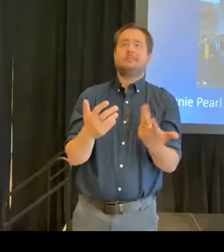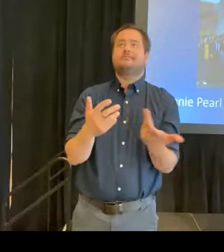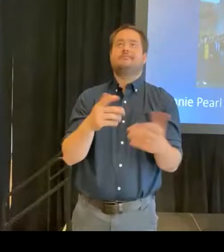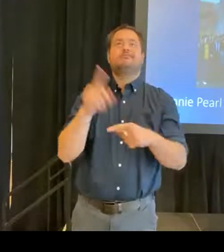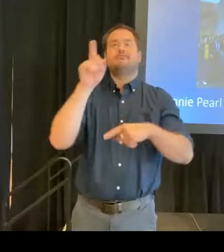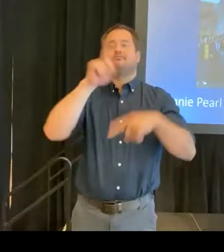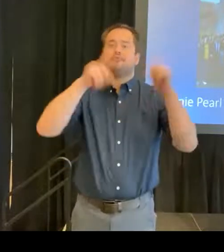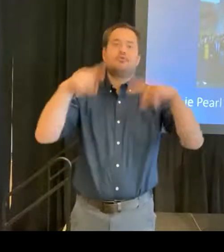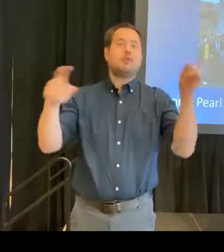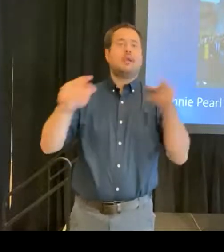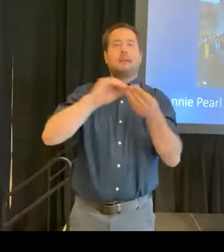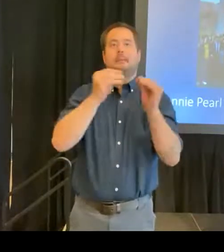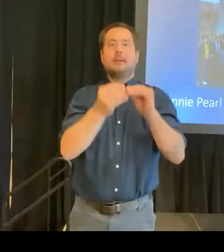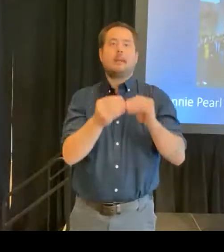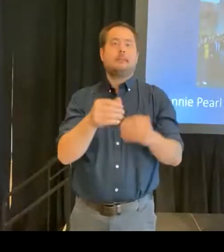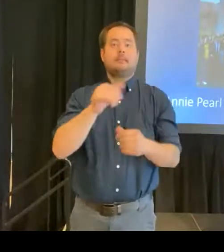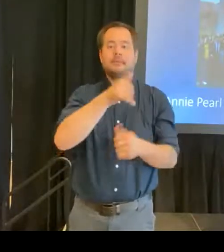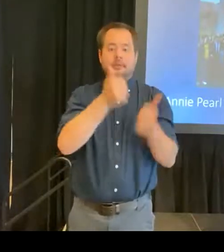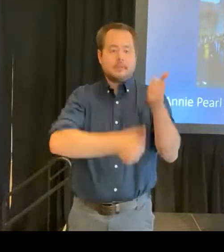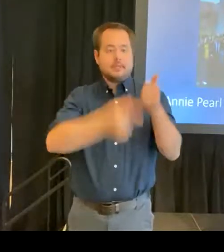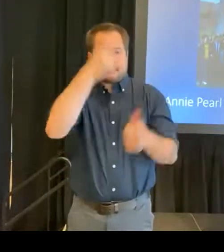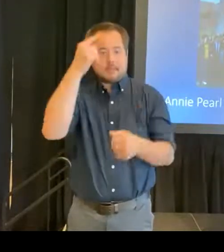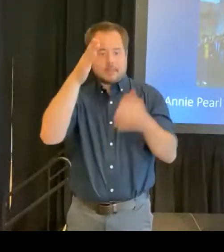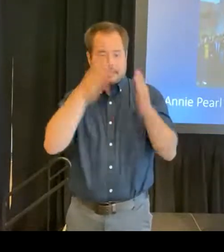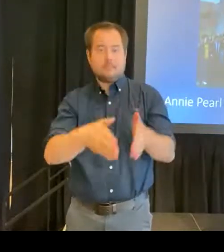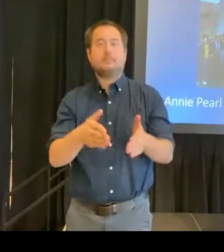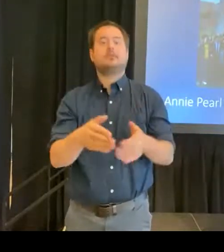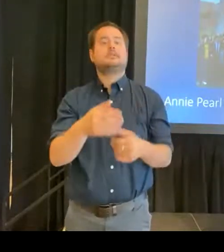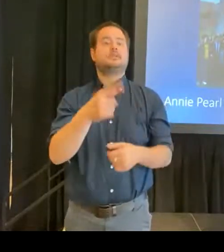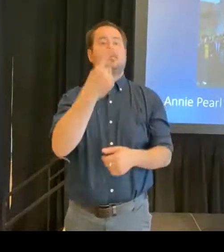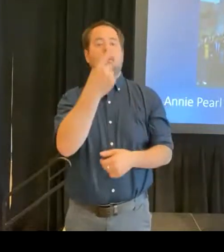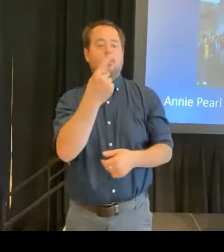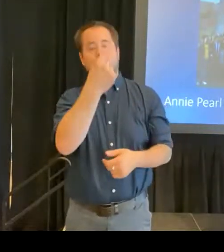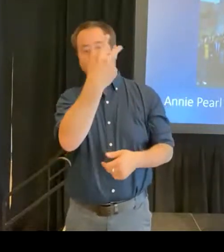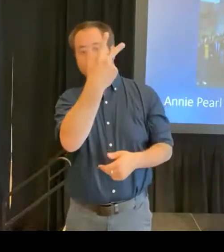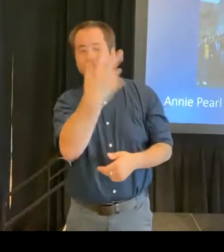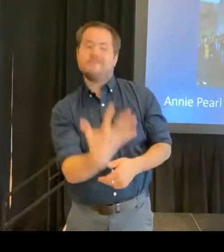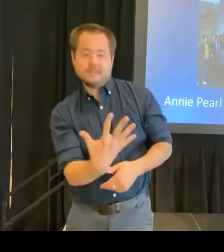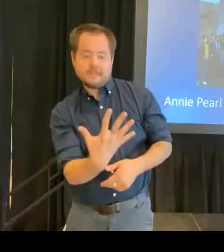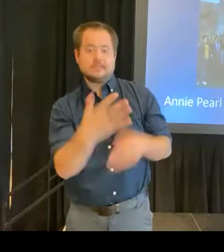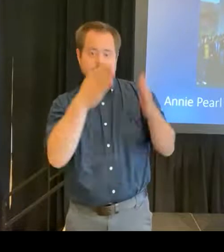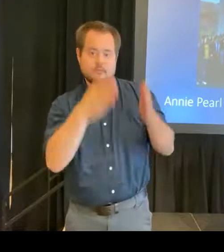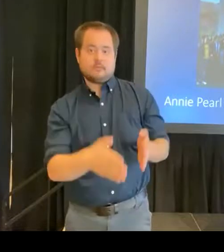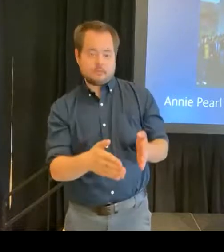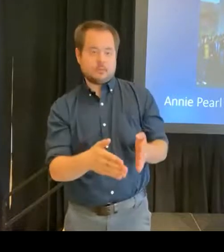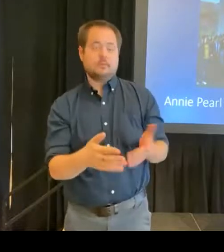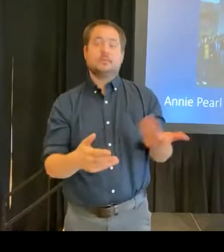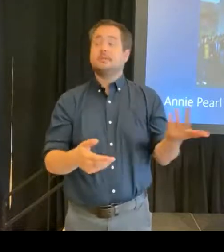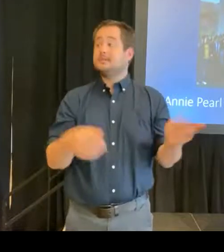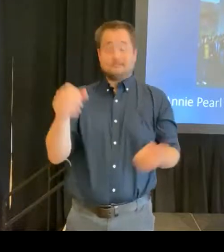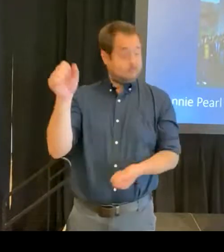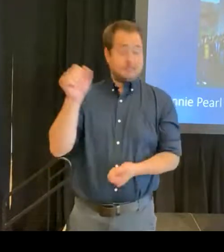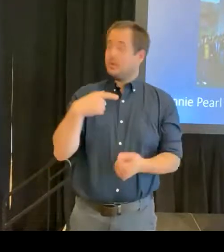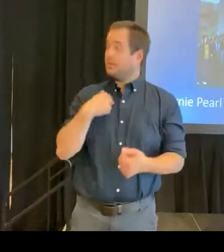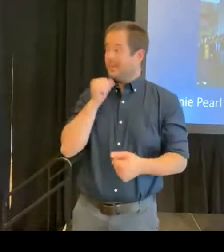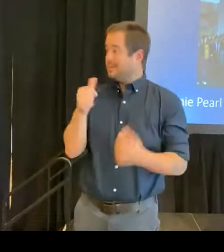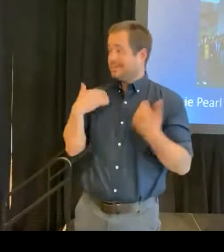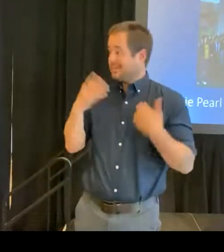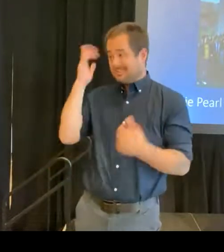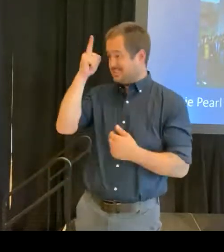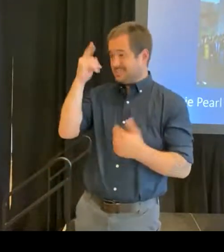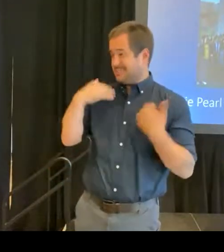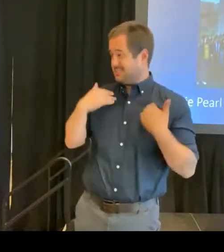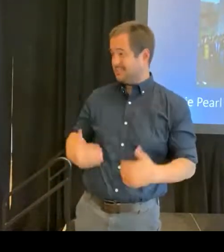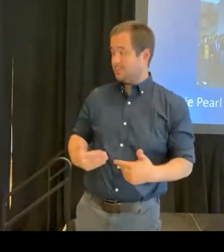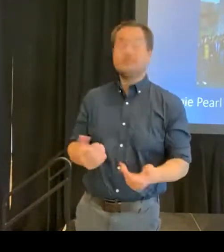person so that you can count up a representation. Why? We were not even a human being. Yeah, it's even worse than that. Well, I